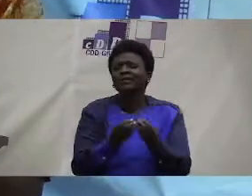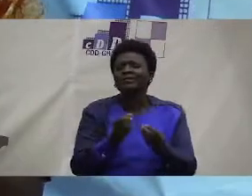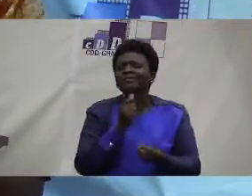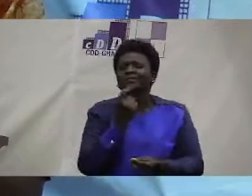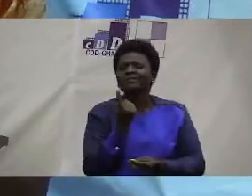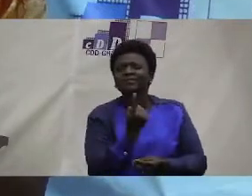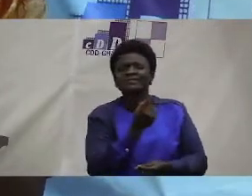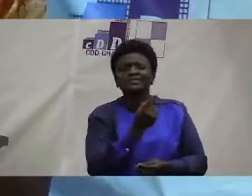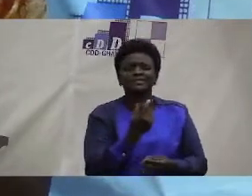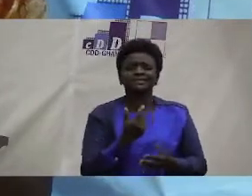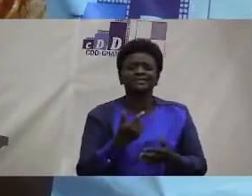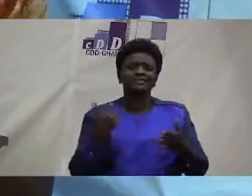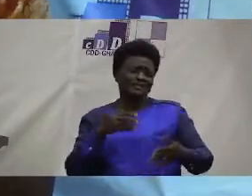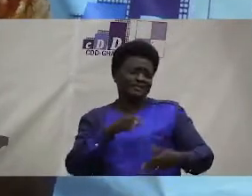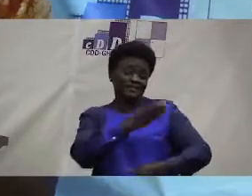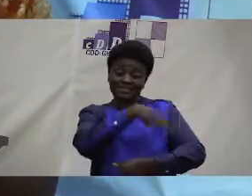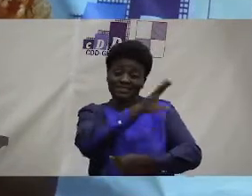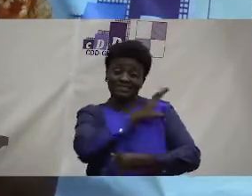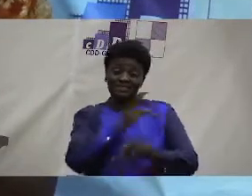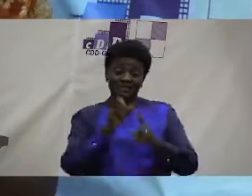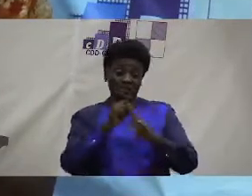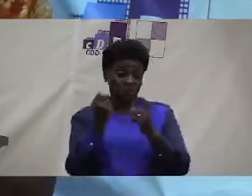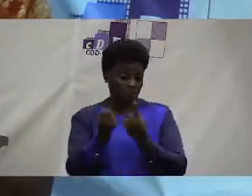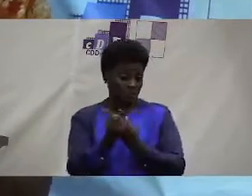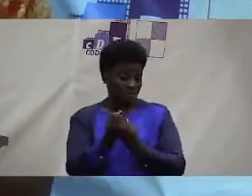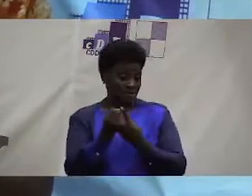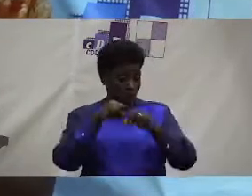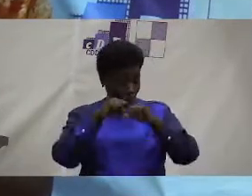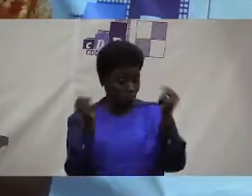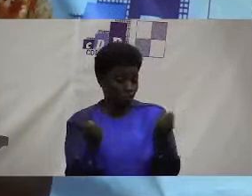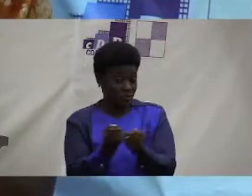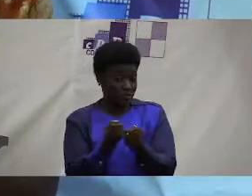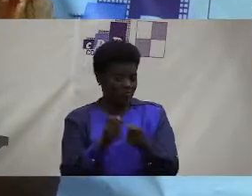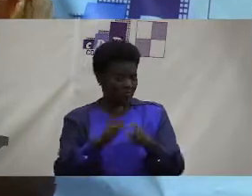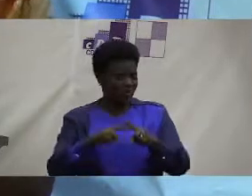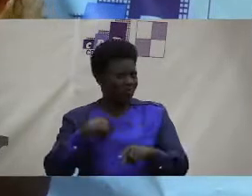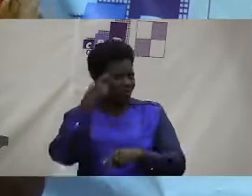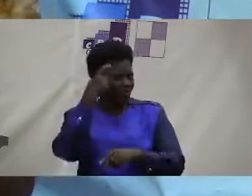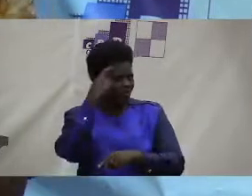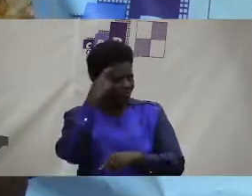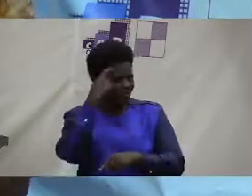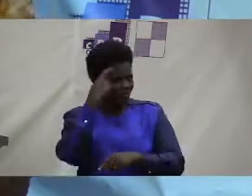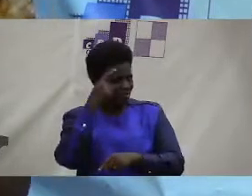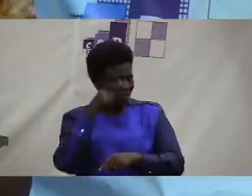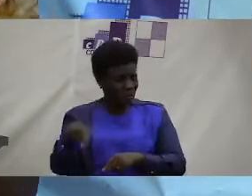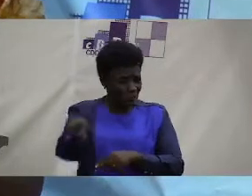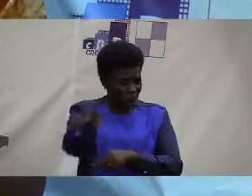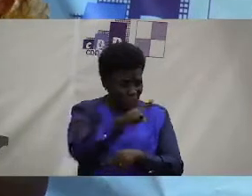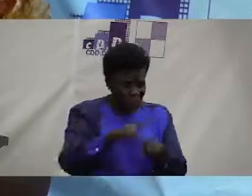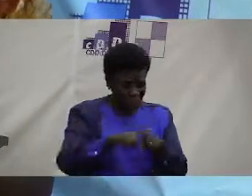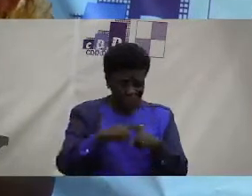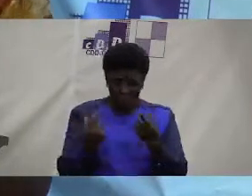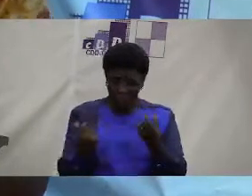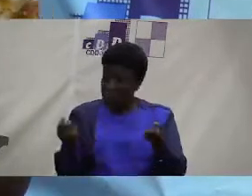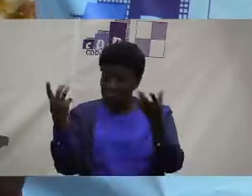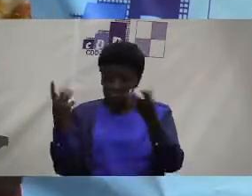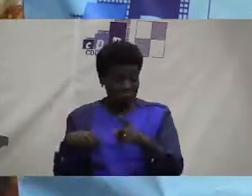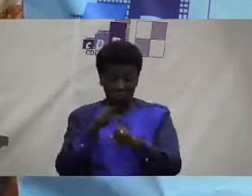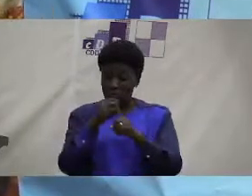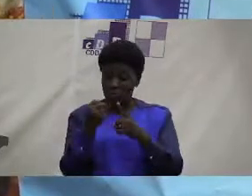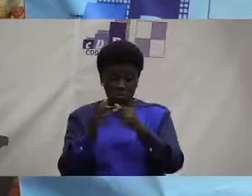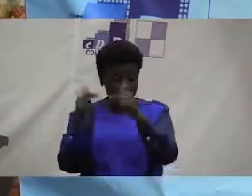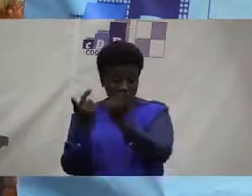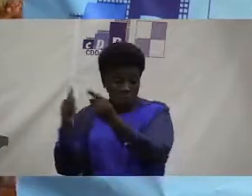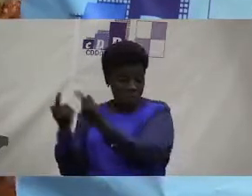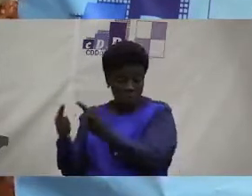civil society here, I found that the most effective organizing are even those social groups we have, those